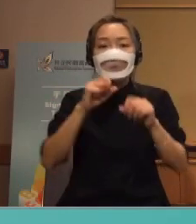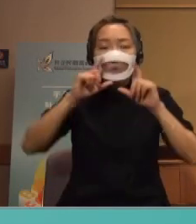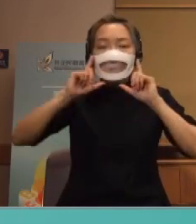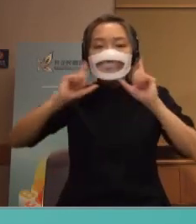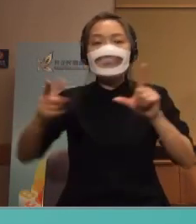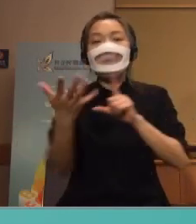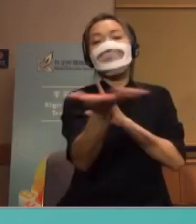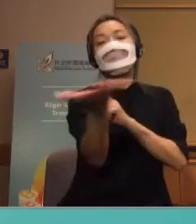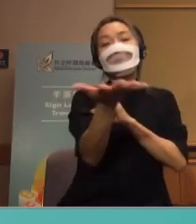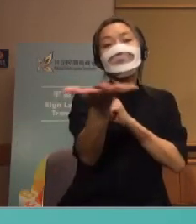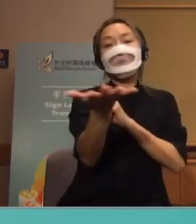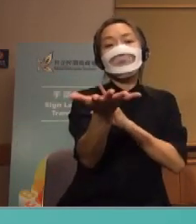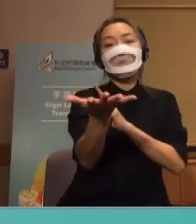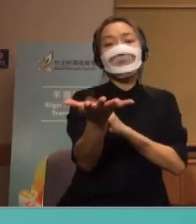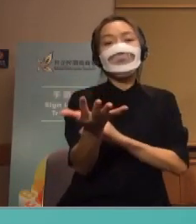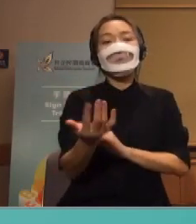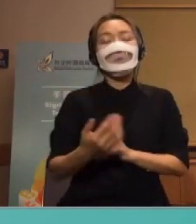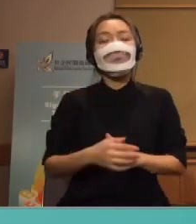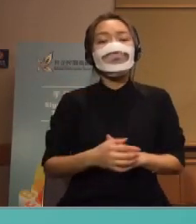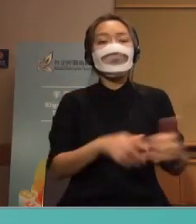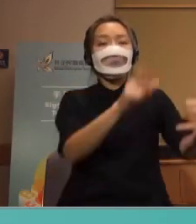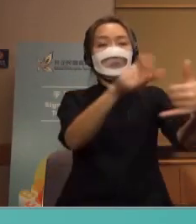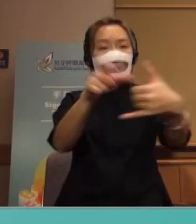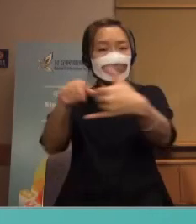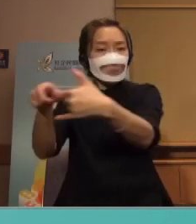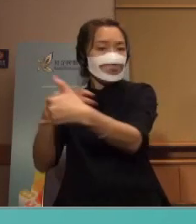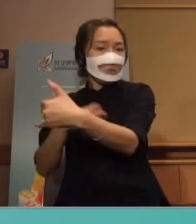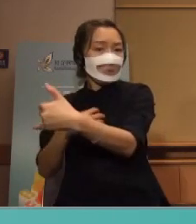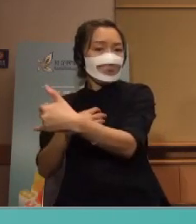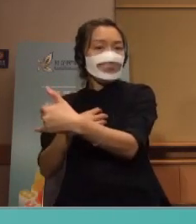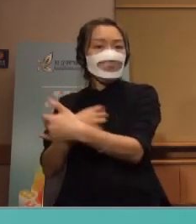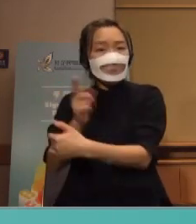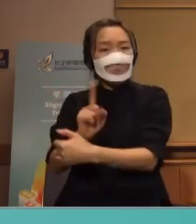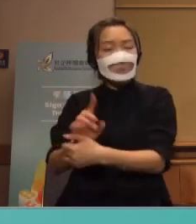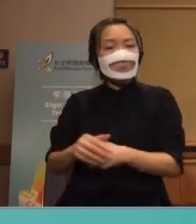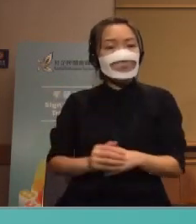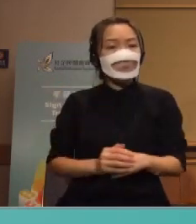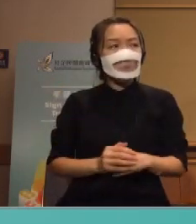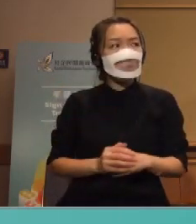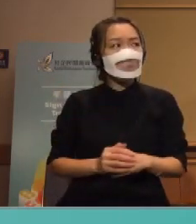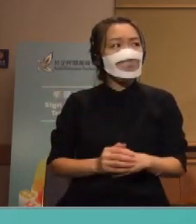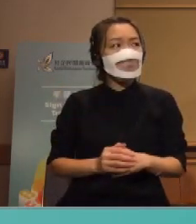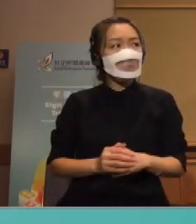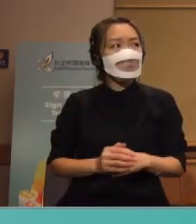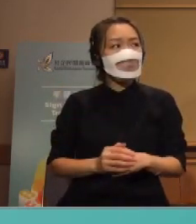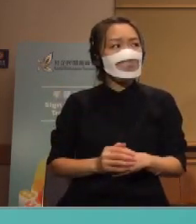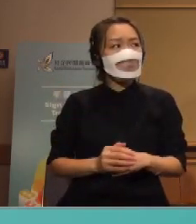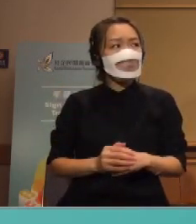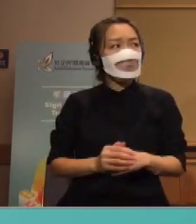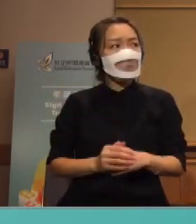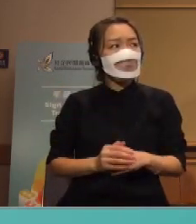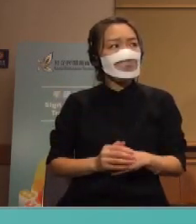respective perspectives, can you name one area that you'd like to see